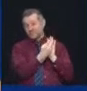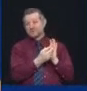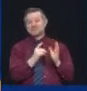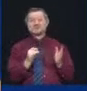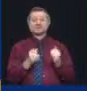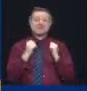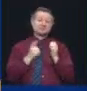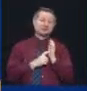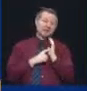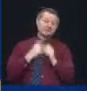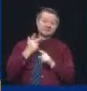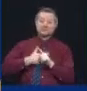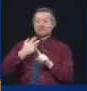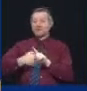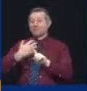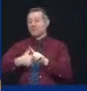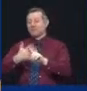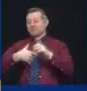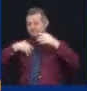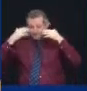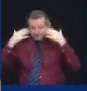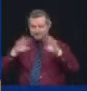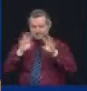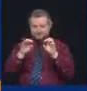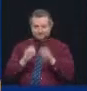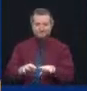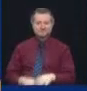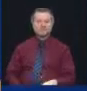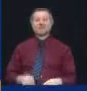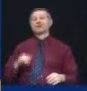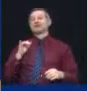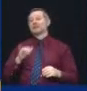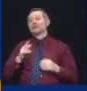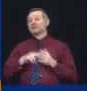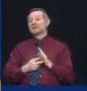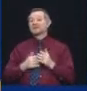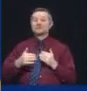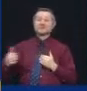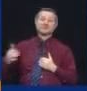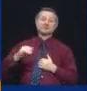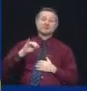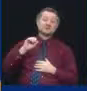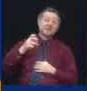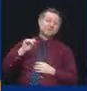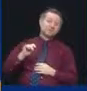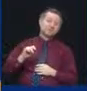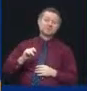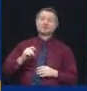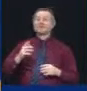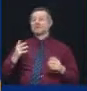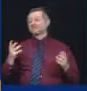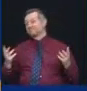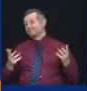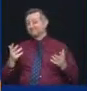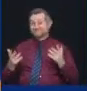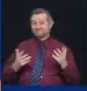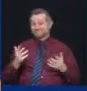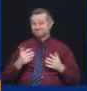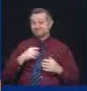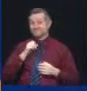Obviously, if it takes months, then it gets you past September, which is where there would be a logical decision